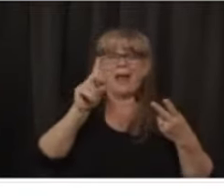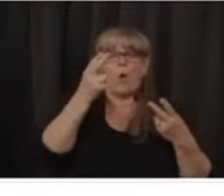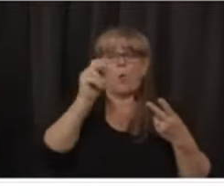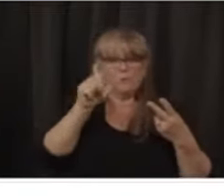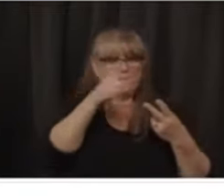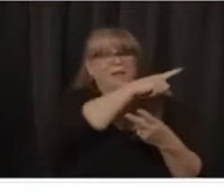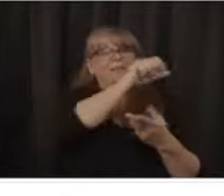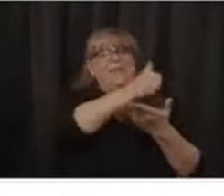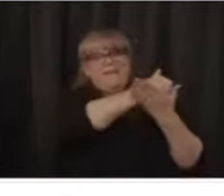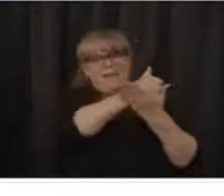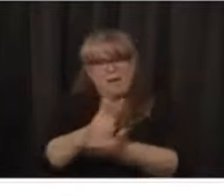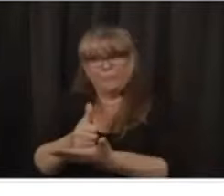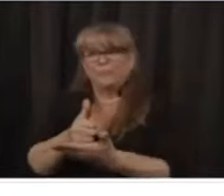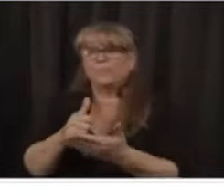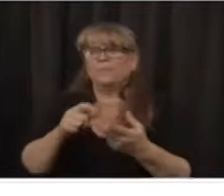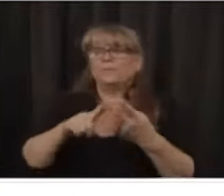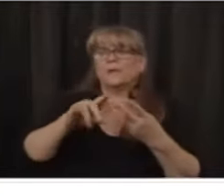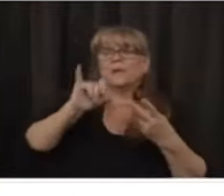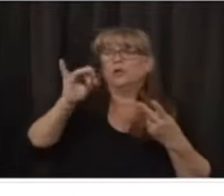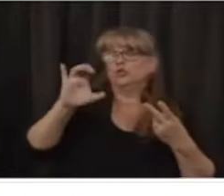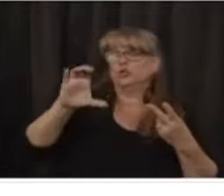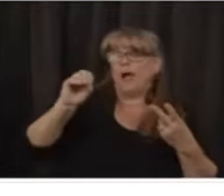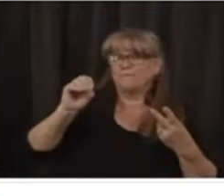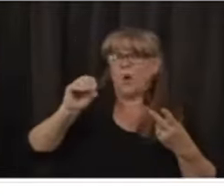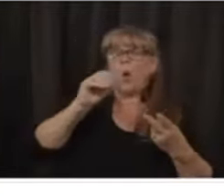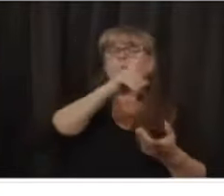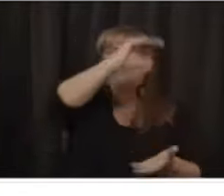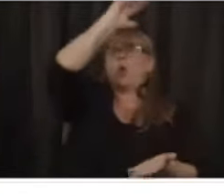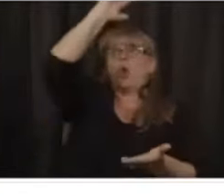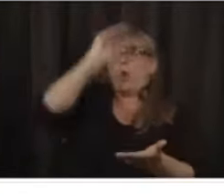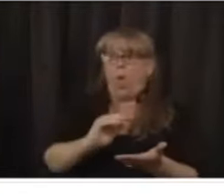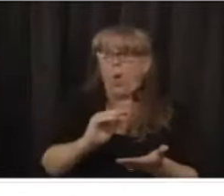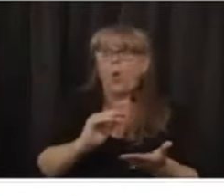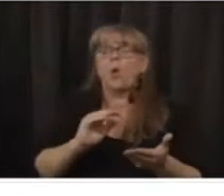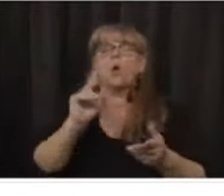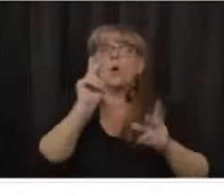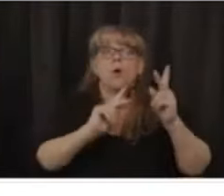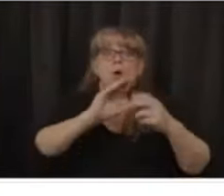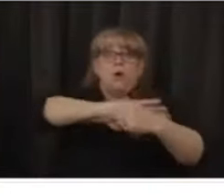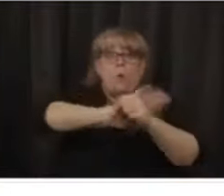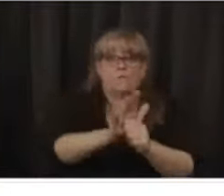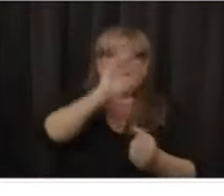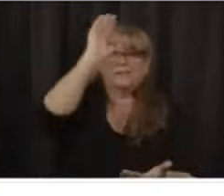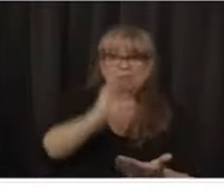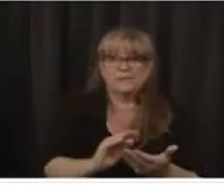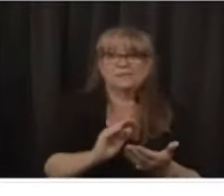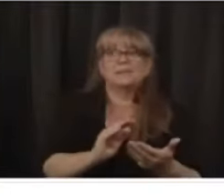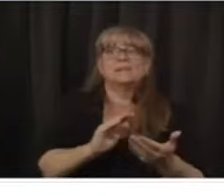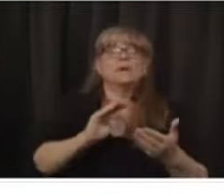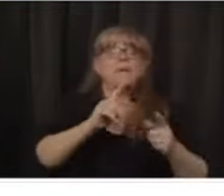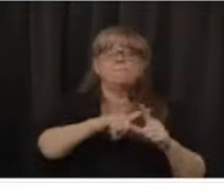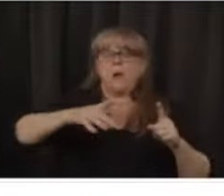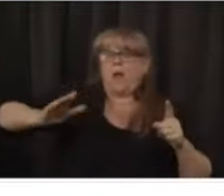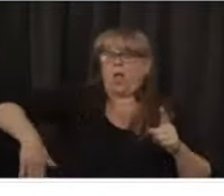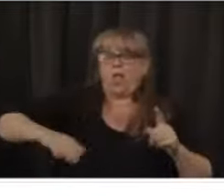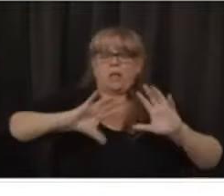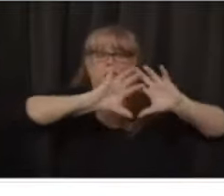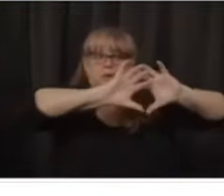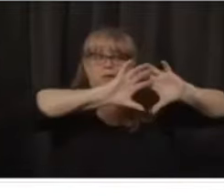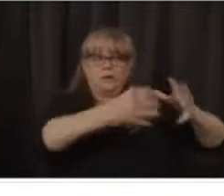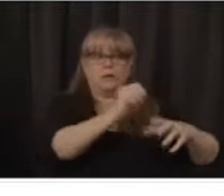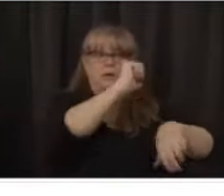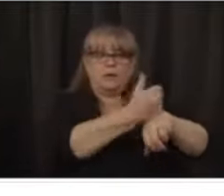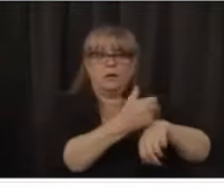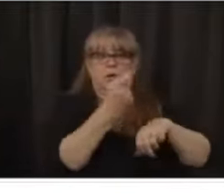in Jeffco and Boulder and Denver because of vaccinations, it is not yet herd immunity, right? We need to be somewhere closer to that 70